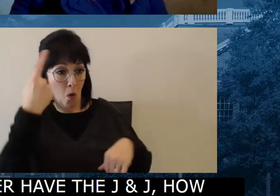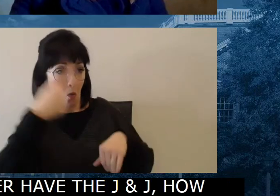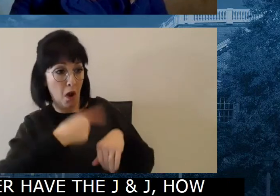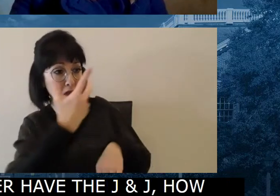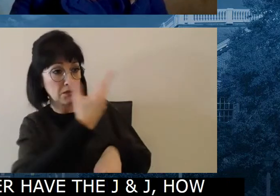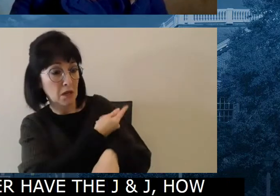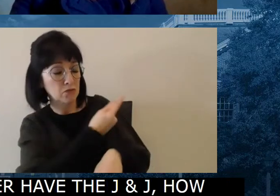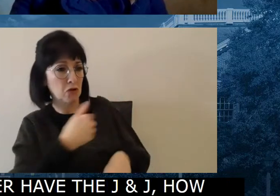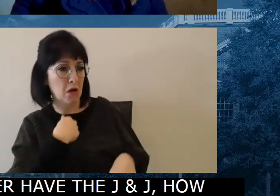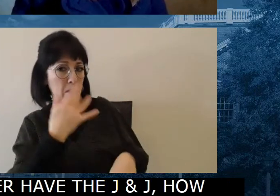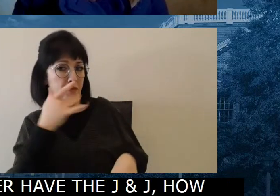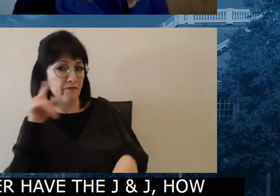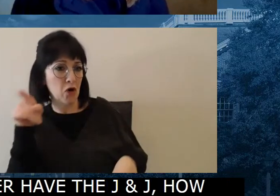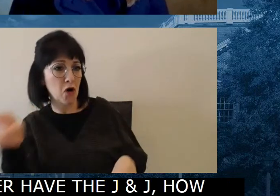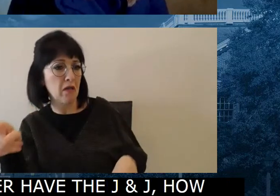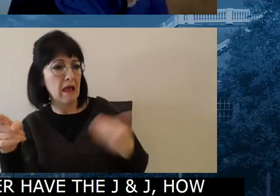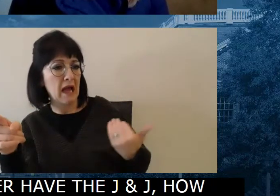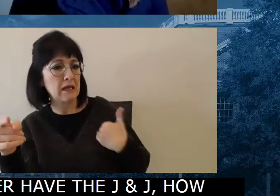reason.